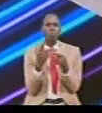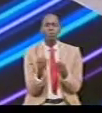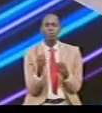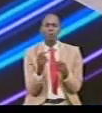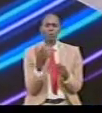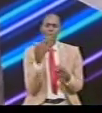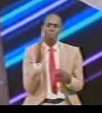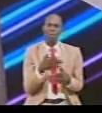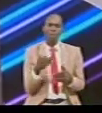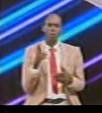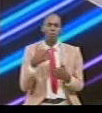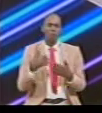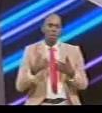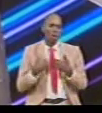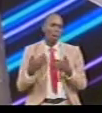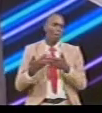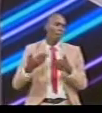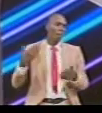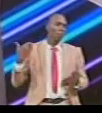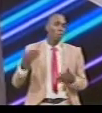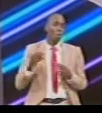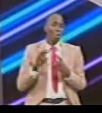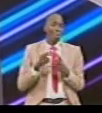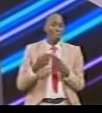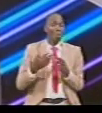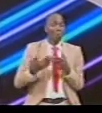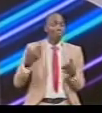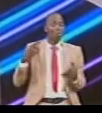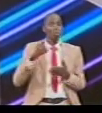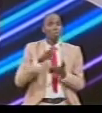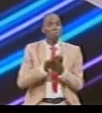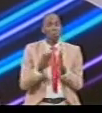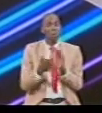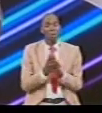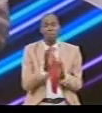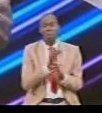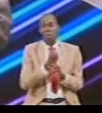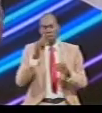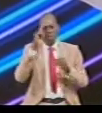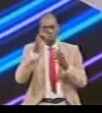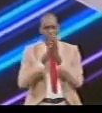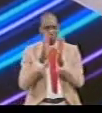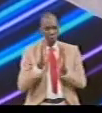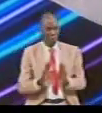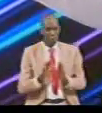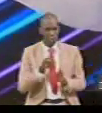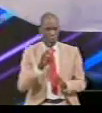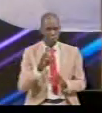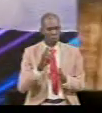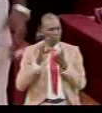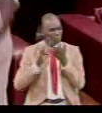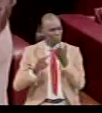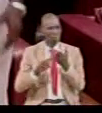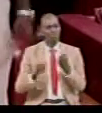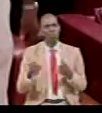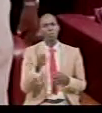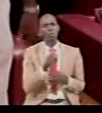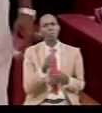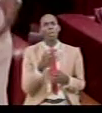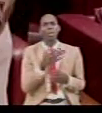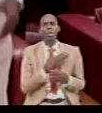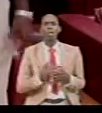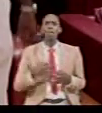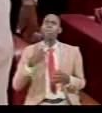before, even before you became a believer? Check up and say, Lord,